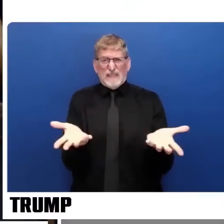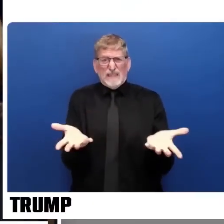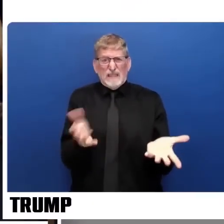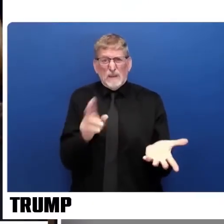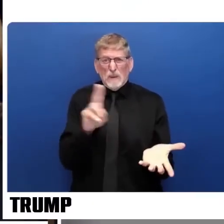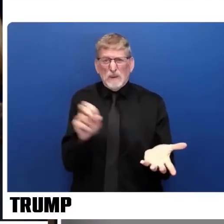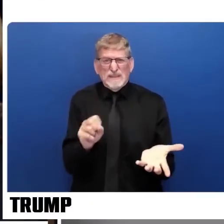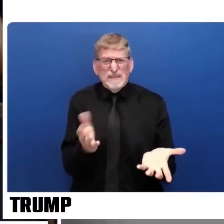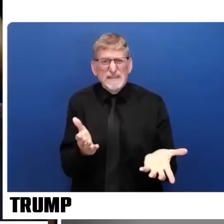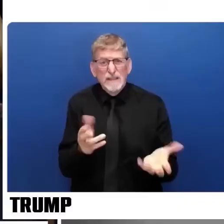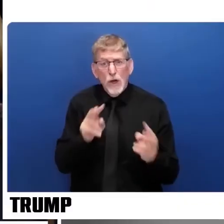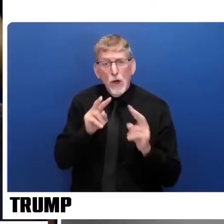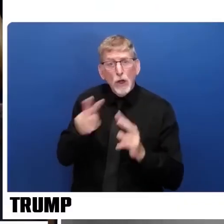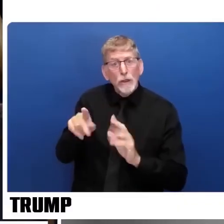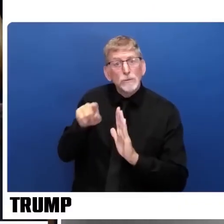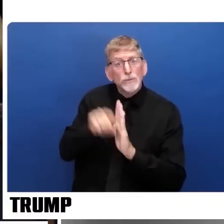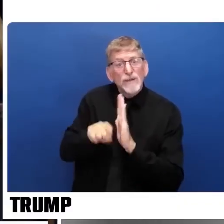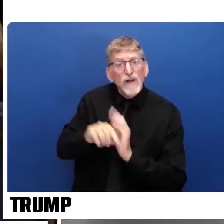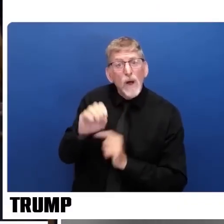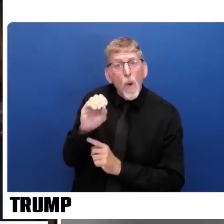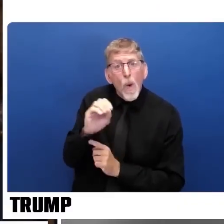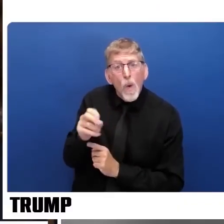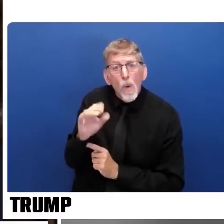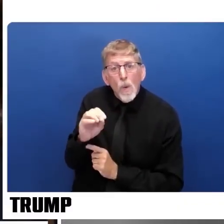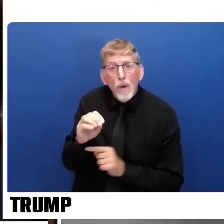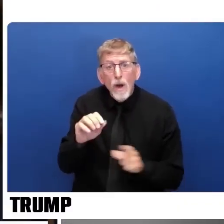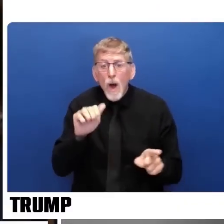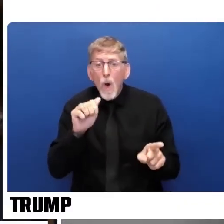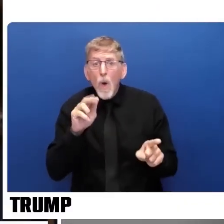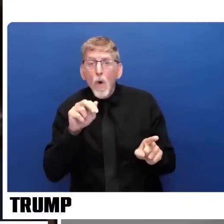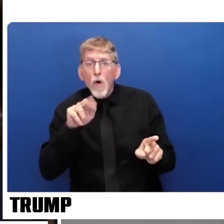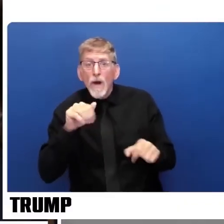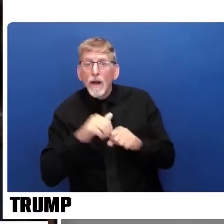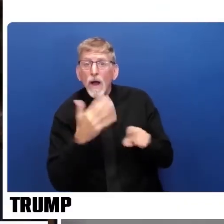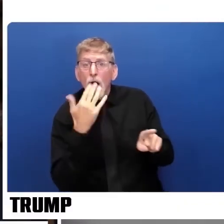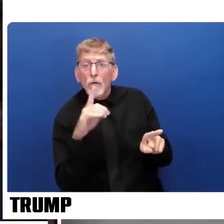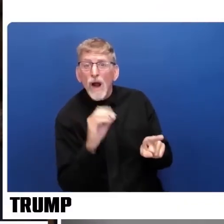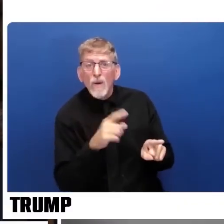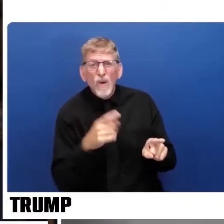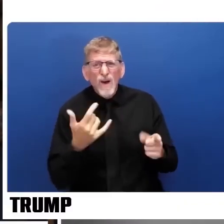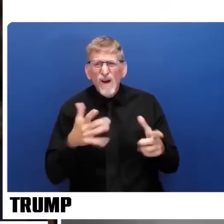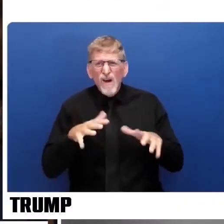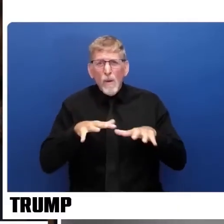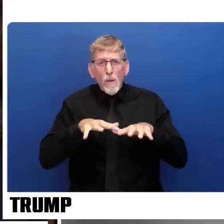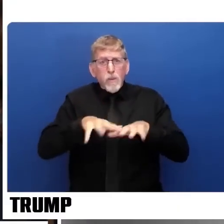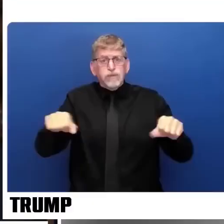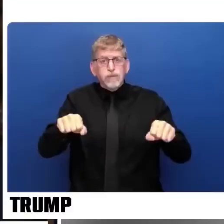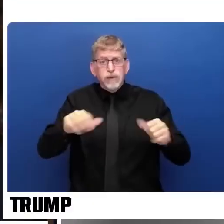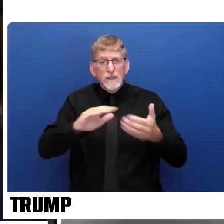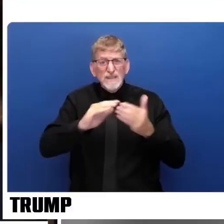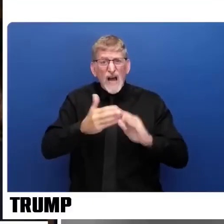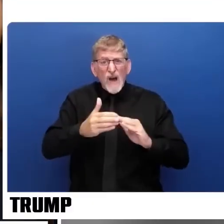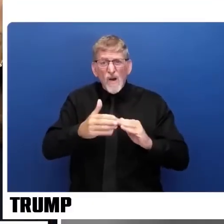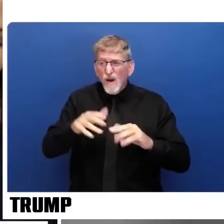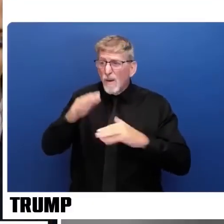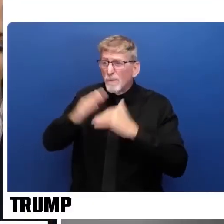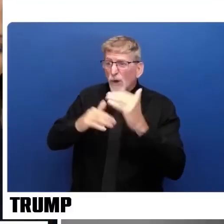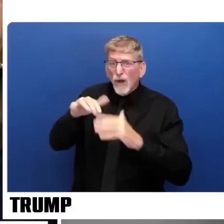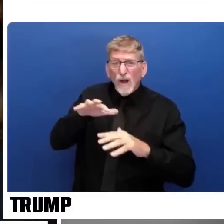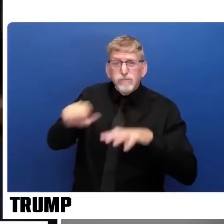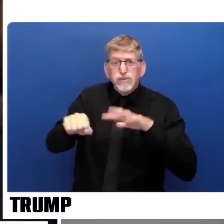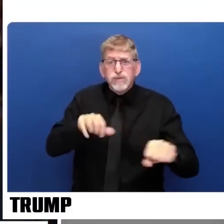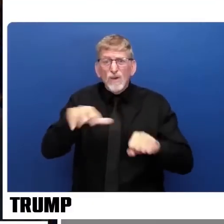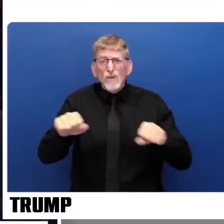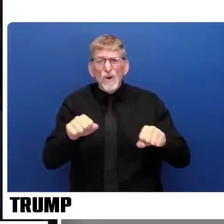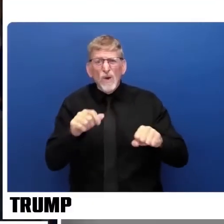Aurora in Colorado. They are taking over the towns. They're taking over buildings. They're going in violently. These are the people